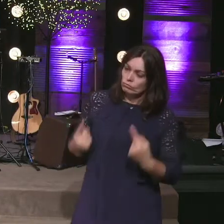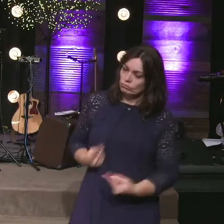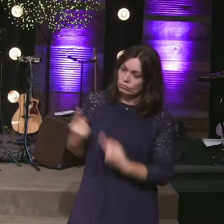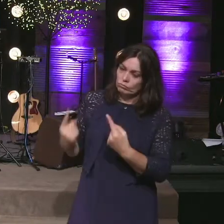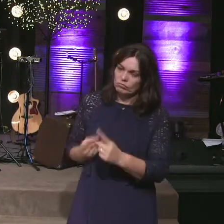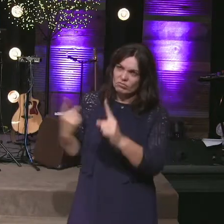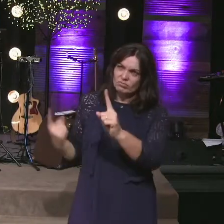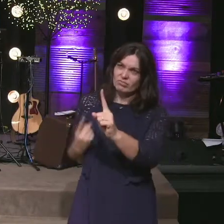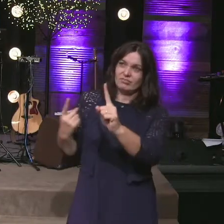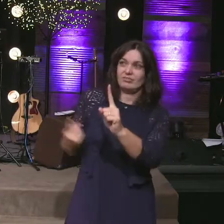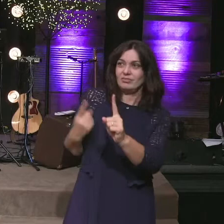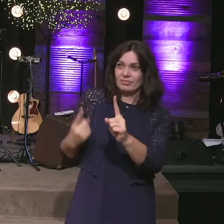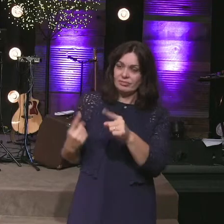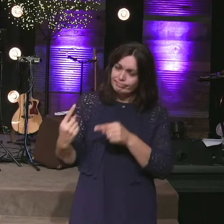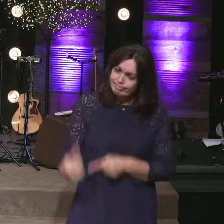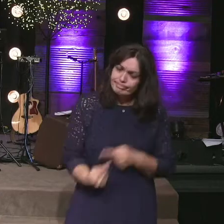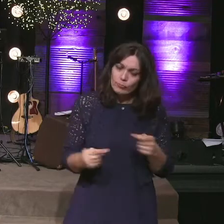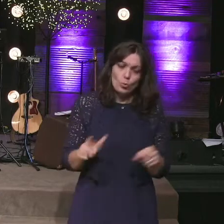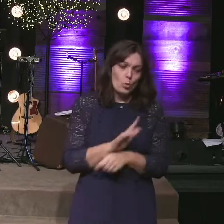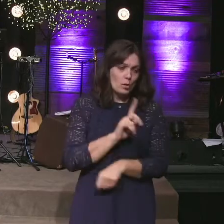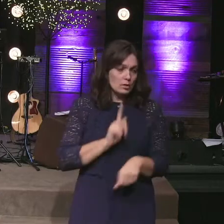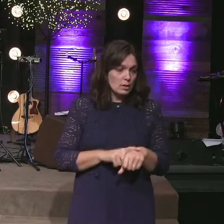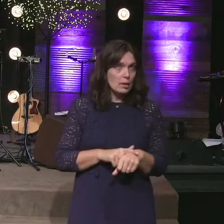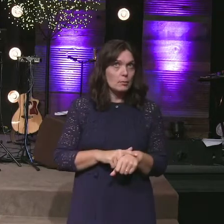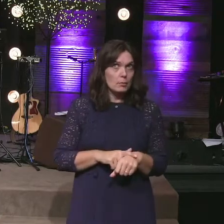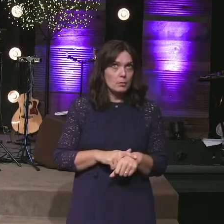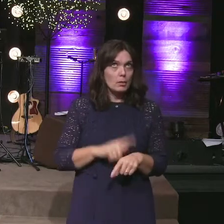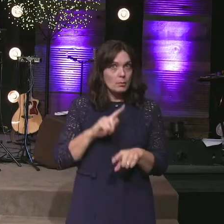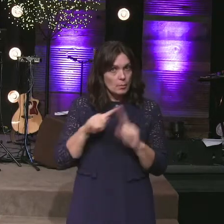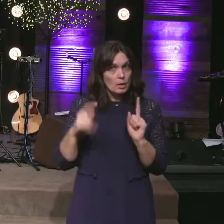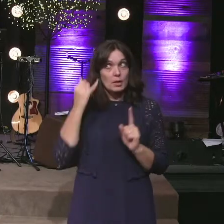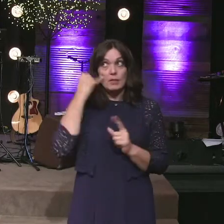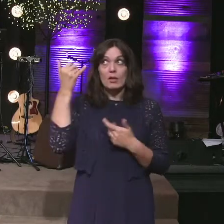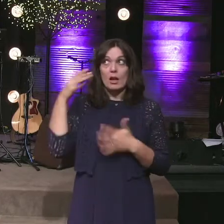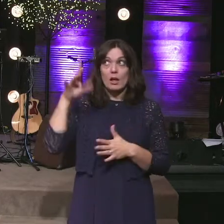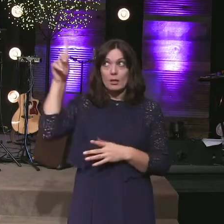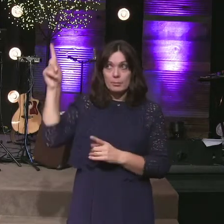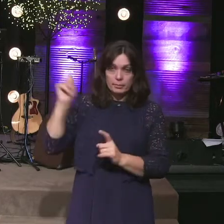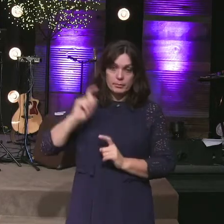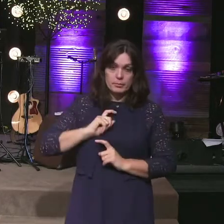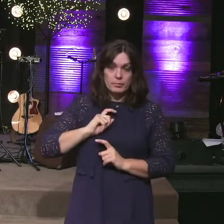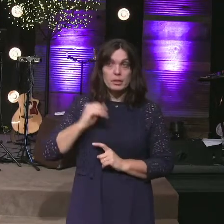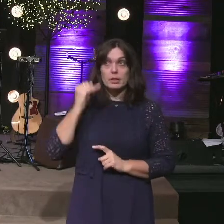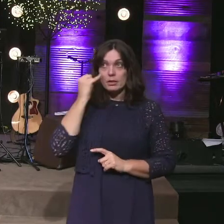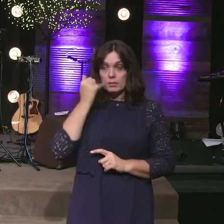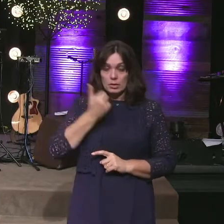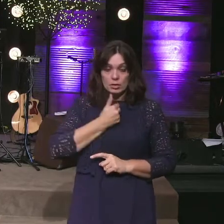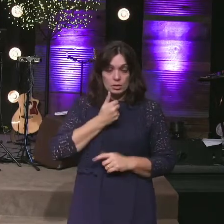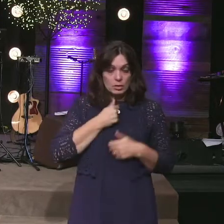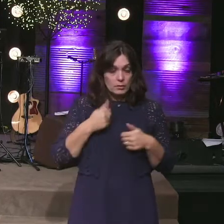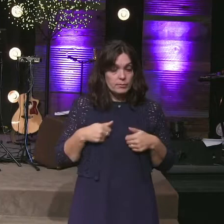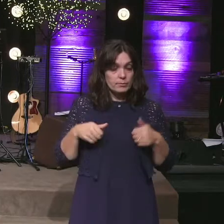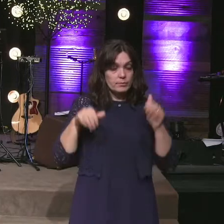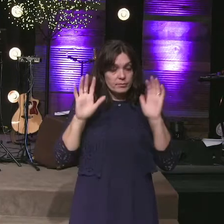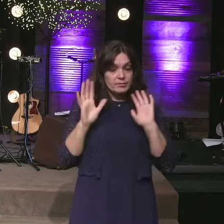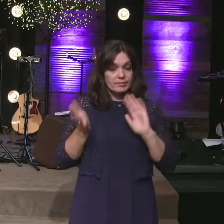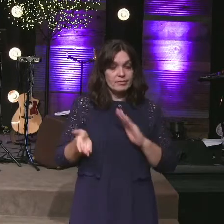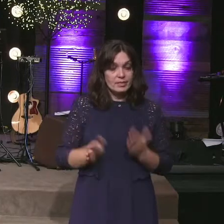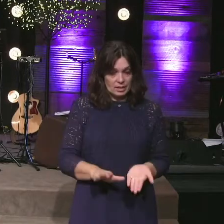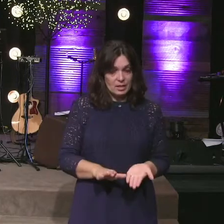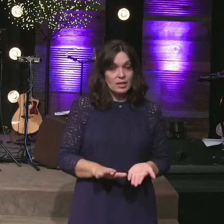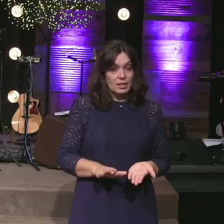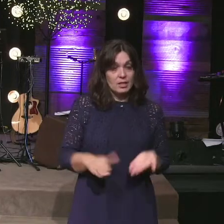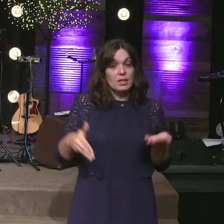have what God could give you. If you would just die to yourself and let him be the